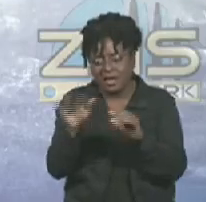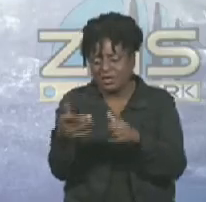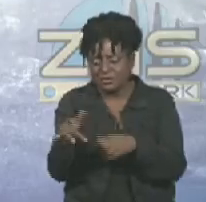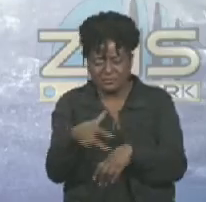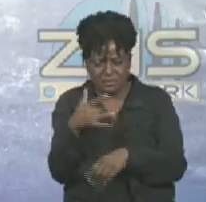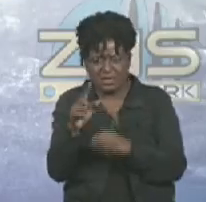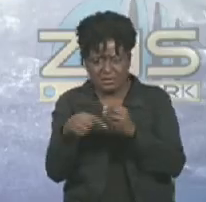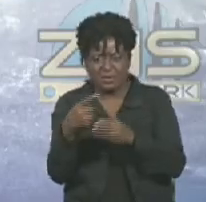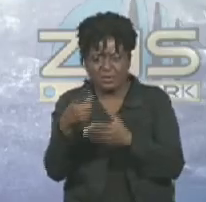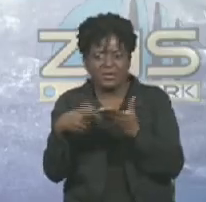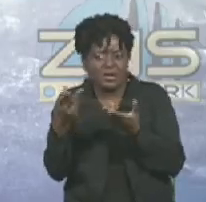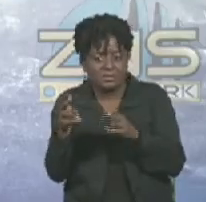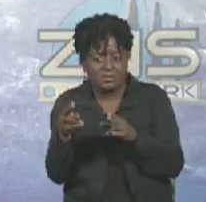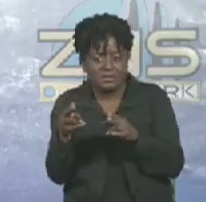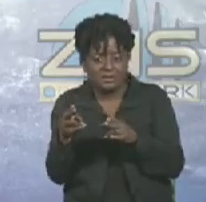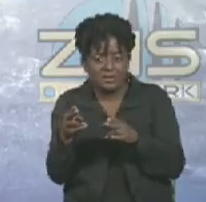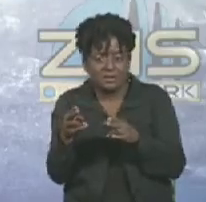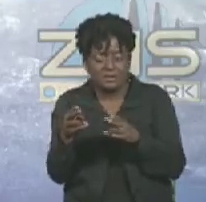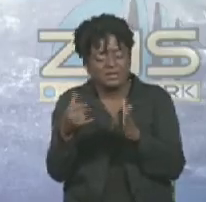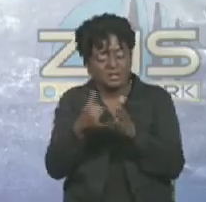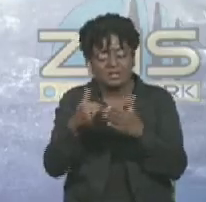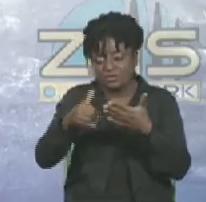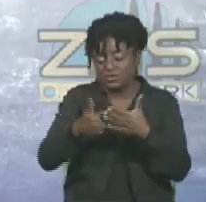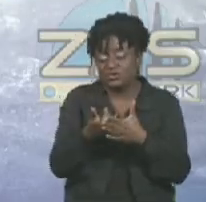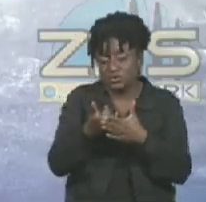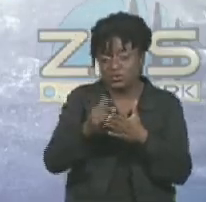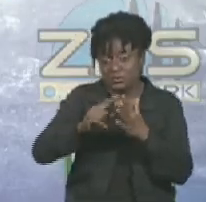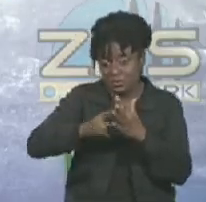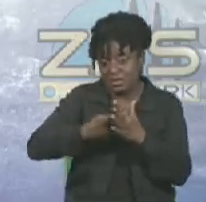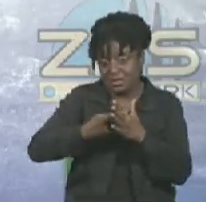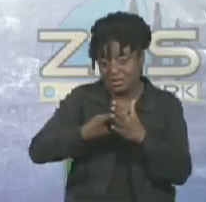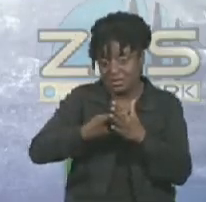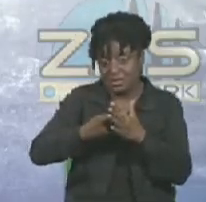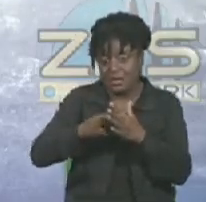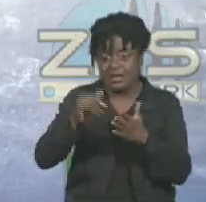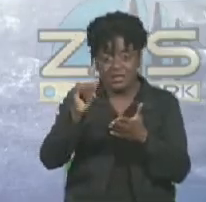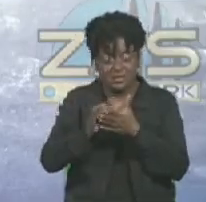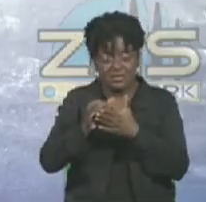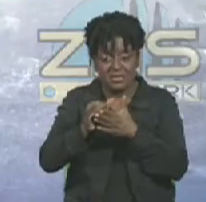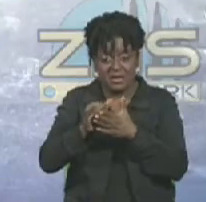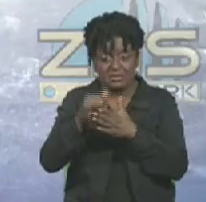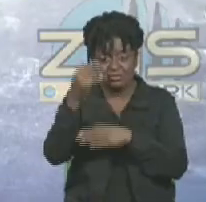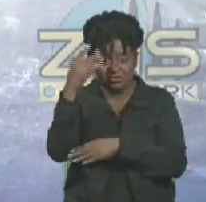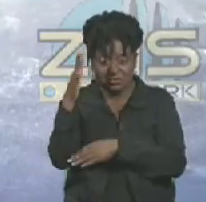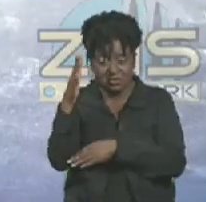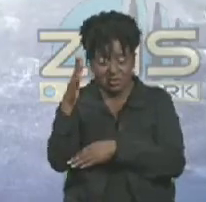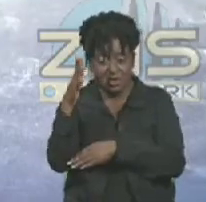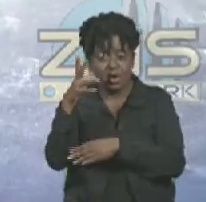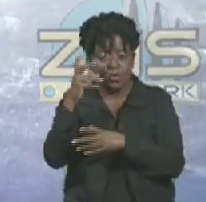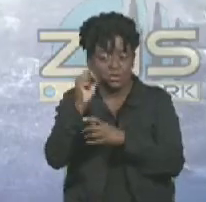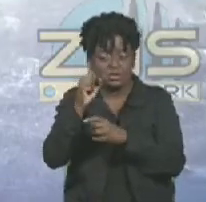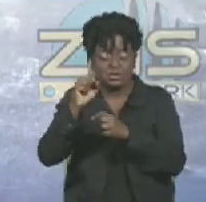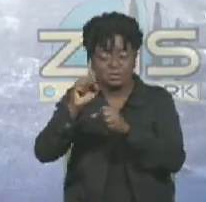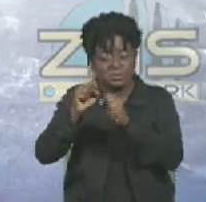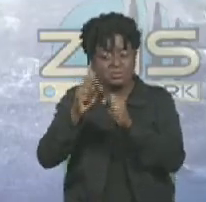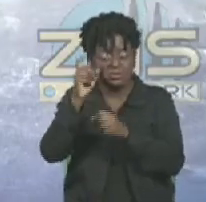happened there? It's a new beginning. We were supposed to take this building down since